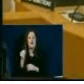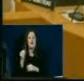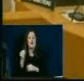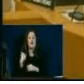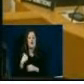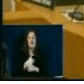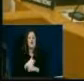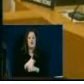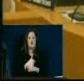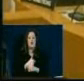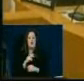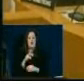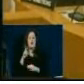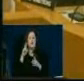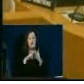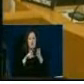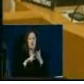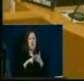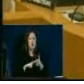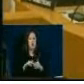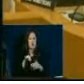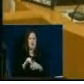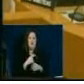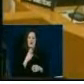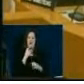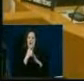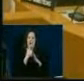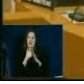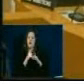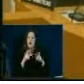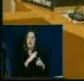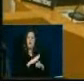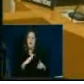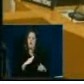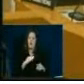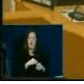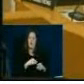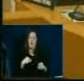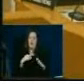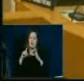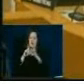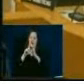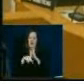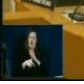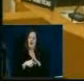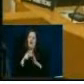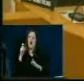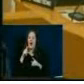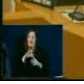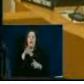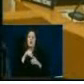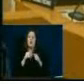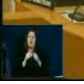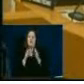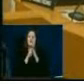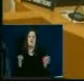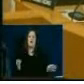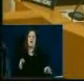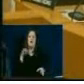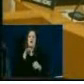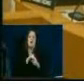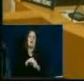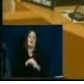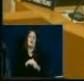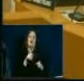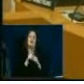We researched the thing, and I told a lot of the board members later that it has to do with the general election.